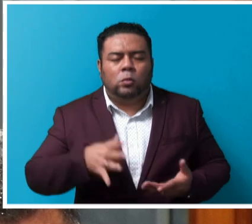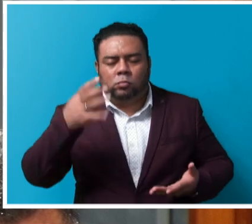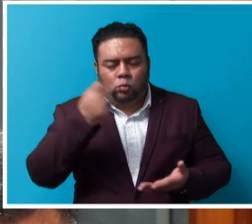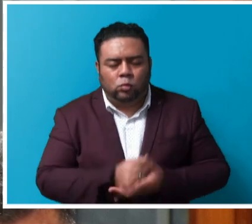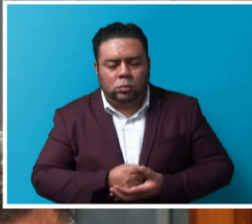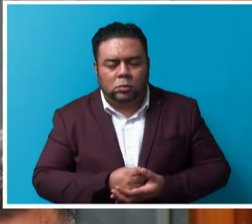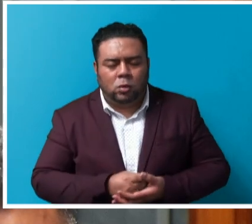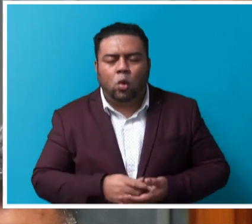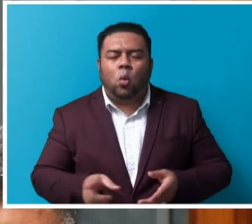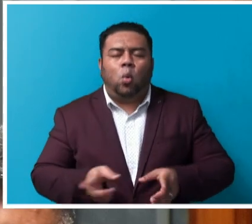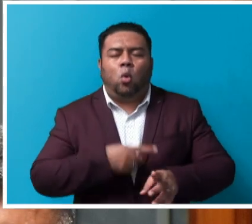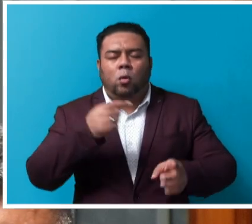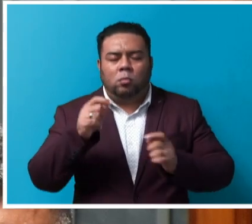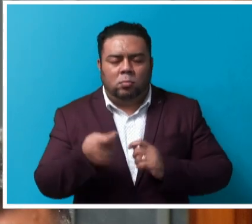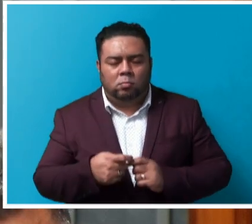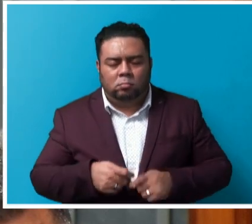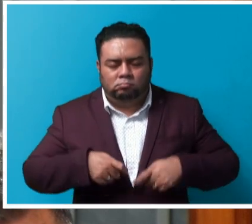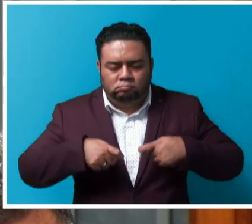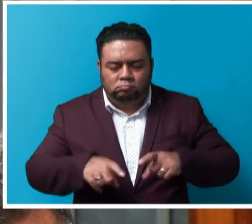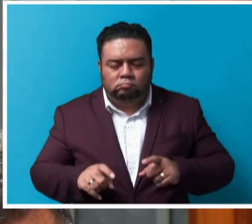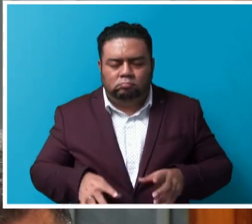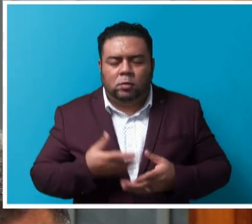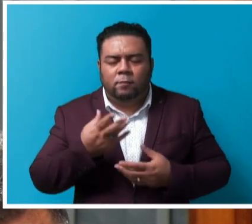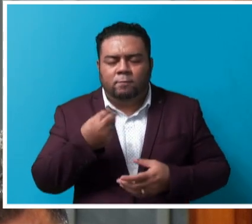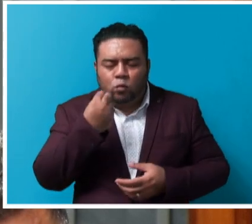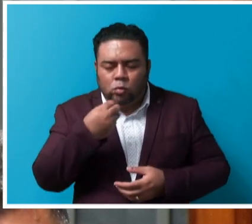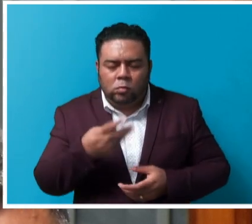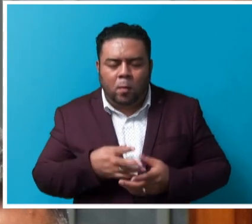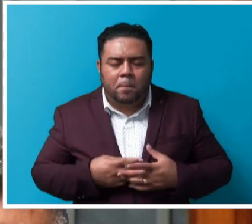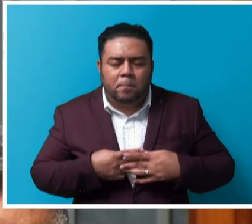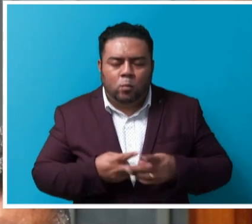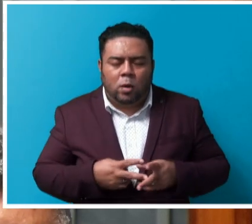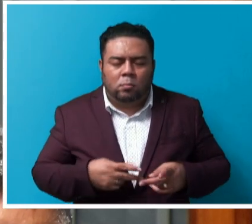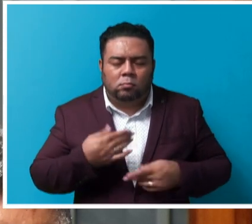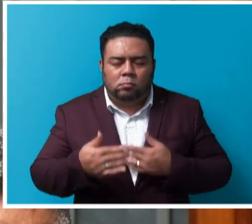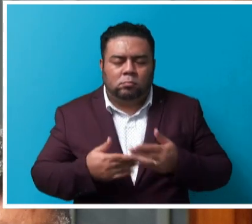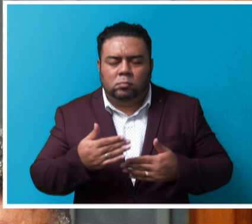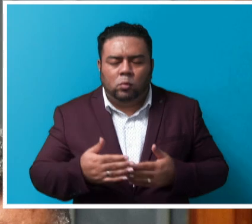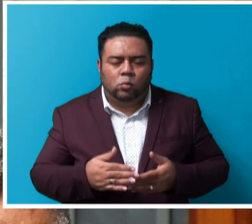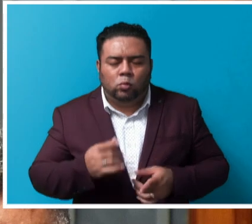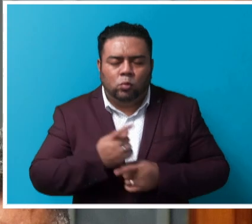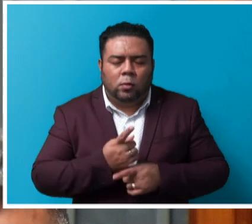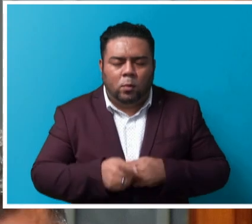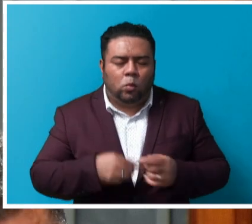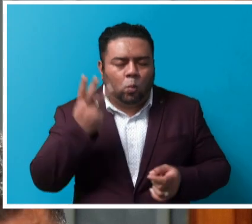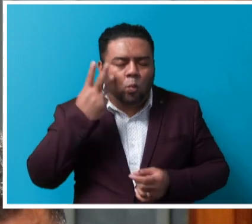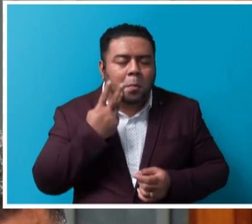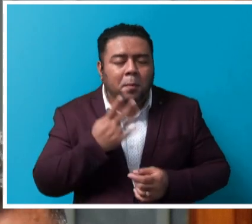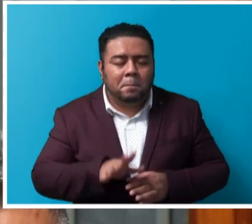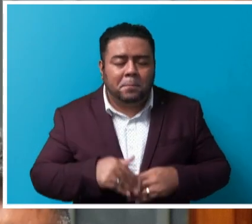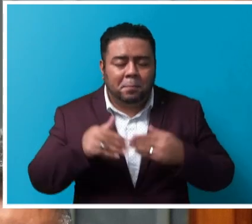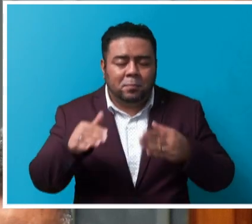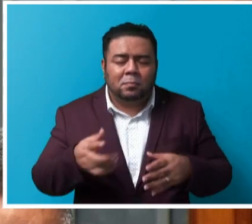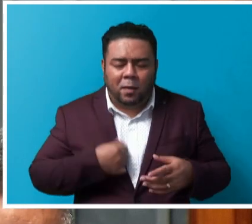long-term sustainability in food production. In terms of women participation, Mr. Speaker, I